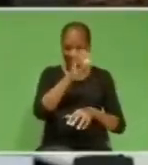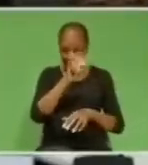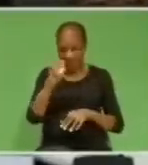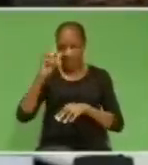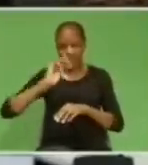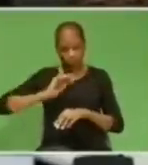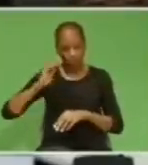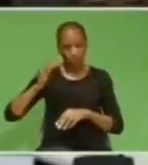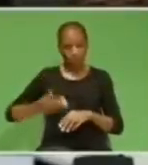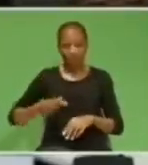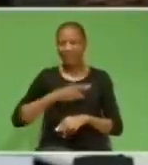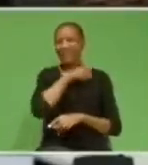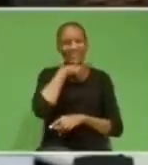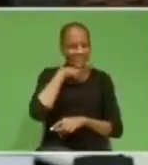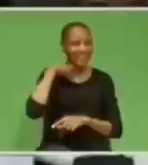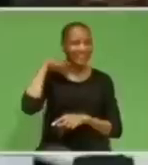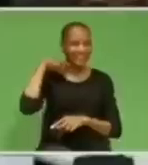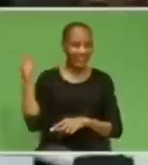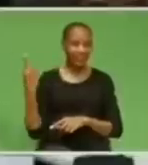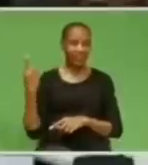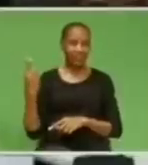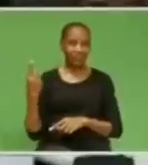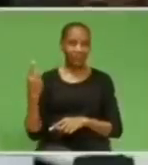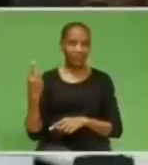women were murdered.